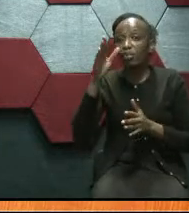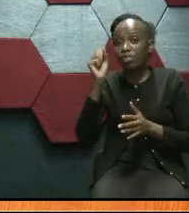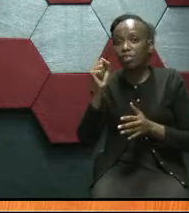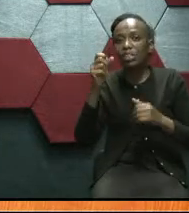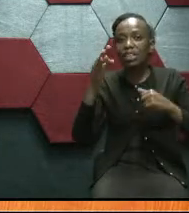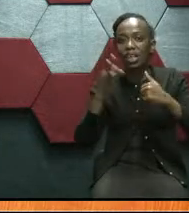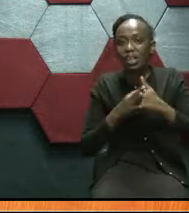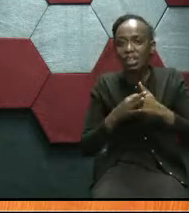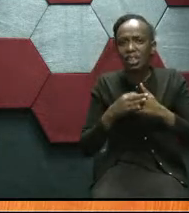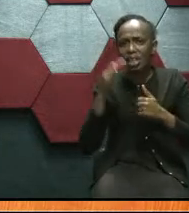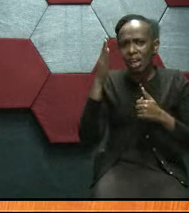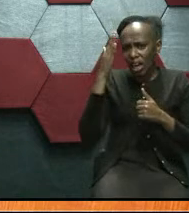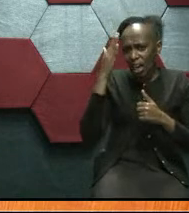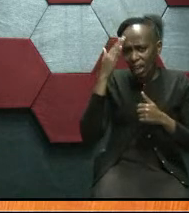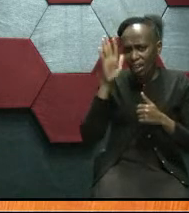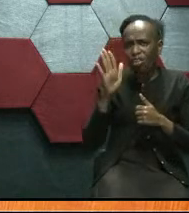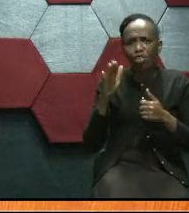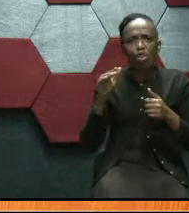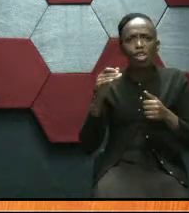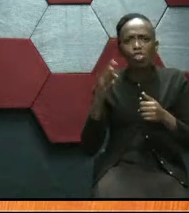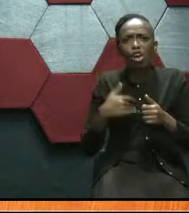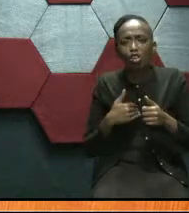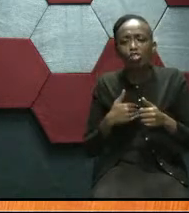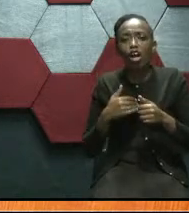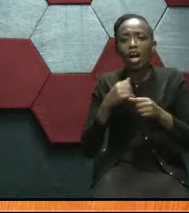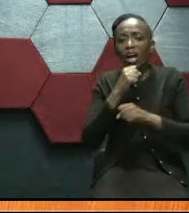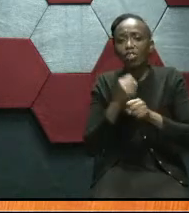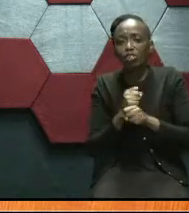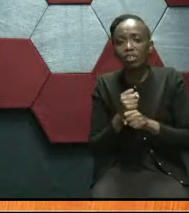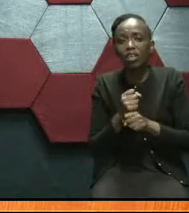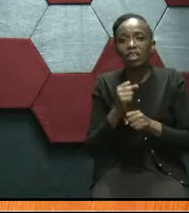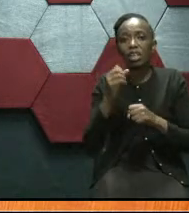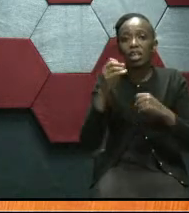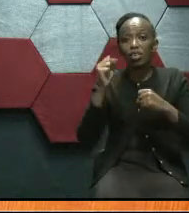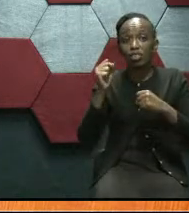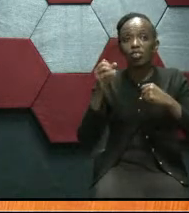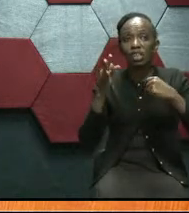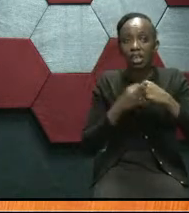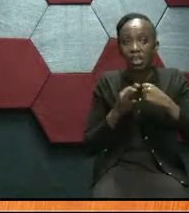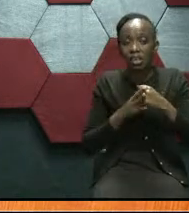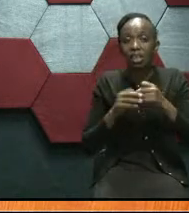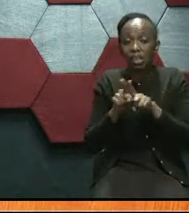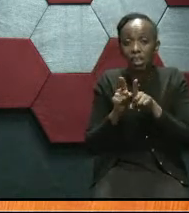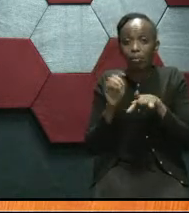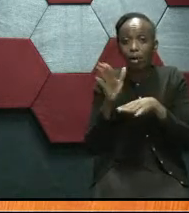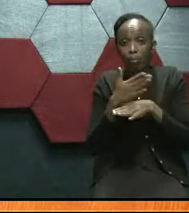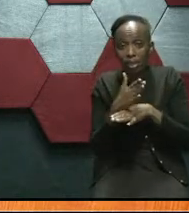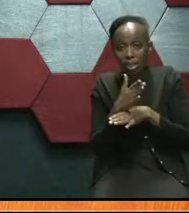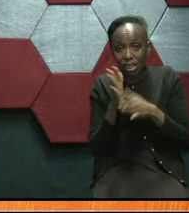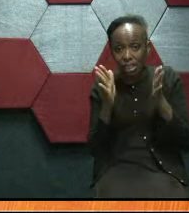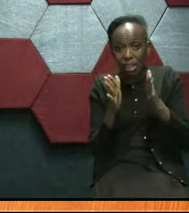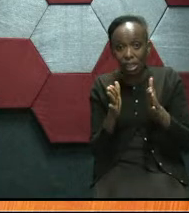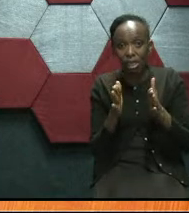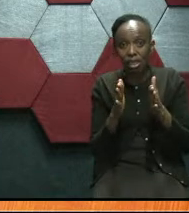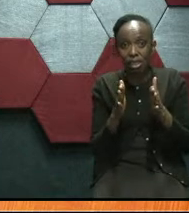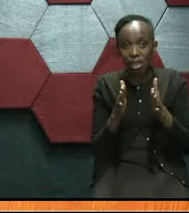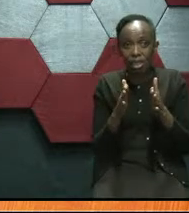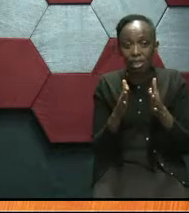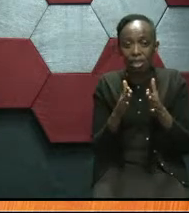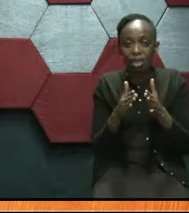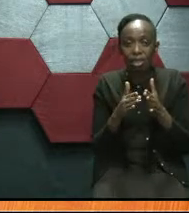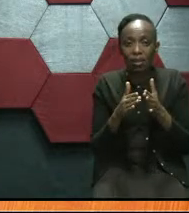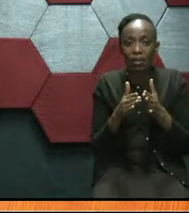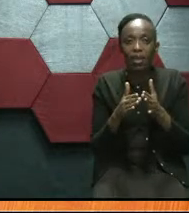even know if we have anyone who is 50, because we're all young scientists at heart. So Balozi, or as we like to call her Balozi, Ambassador Finola Quinlan,